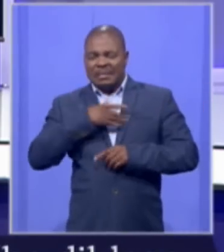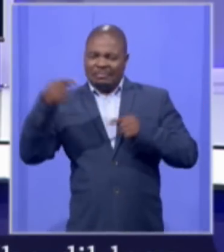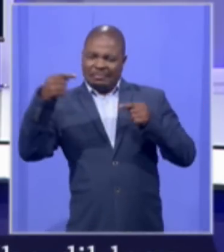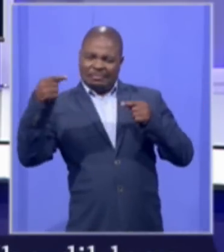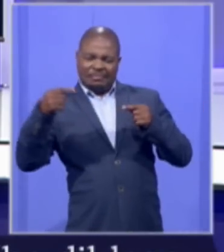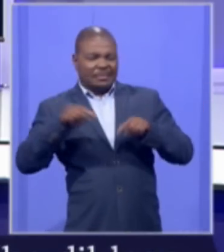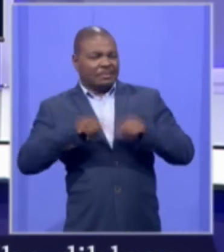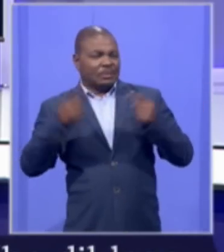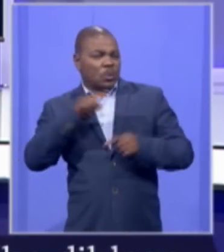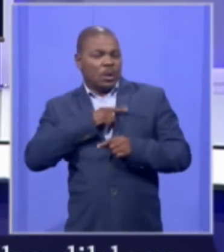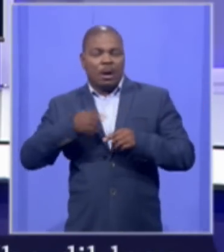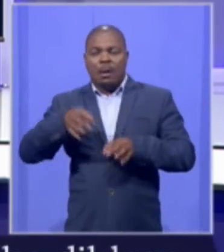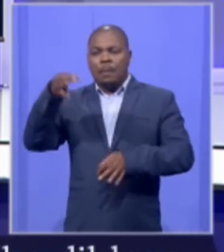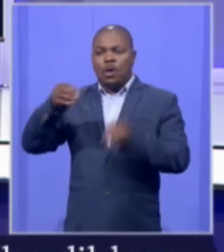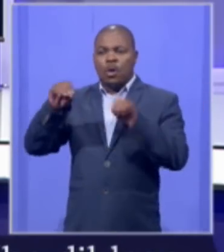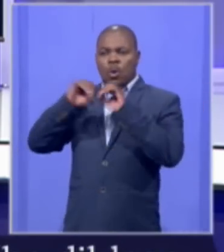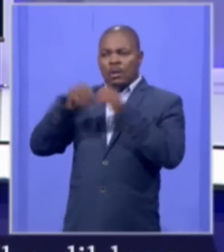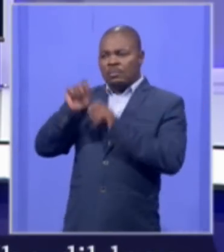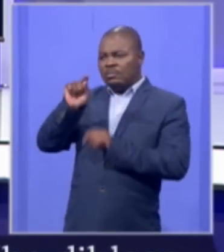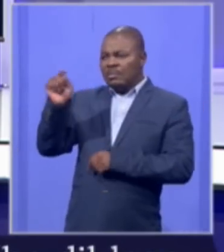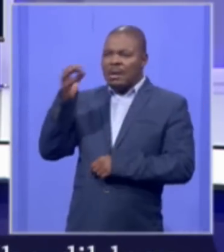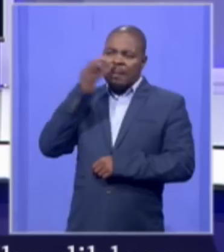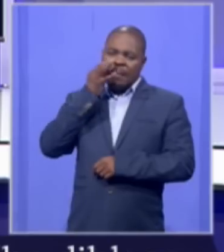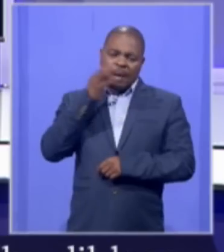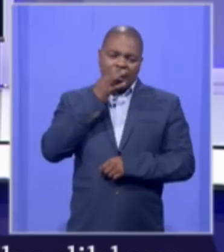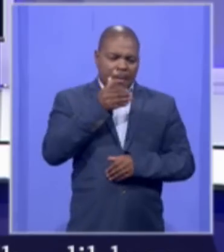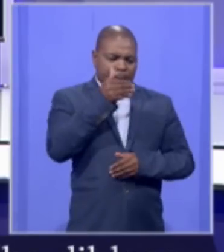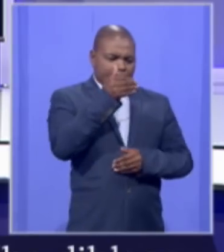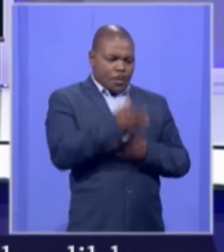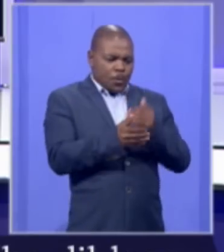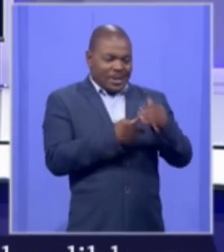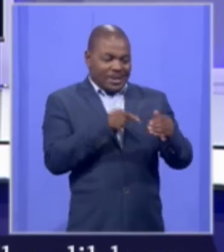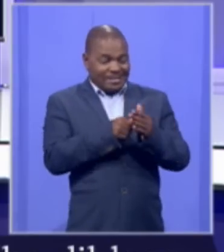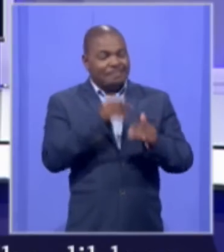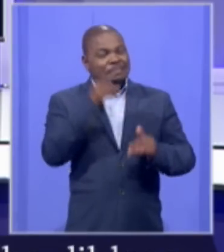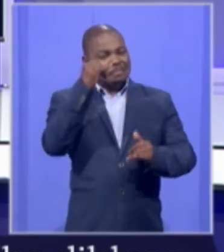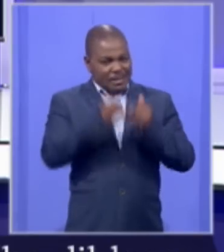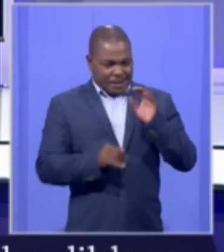mengwe ya dipolotiki e sa eme ka la gore tshepedišo yeo e bile le diphošo.